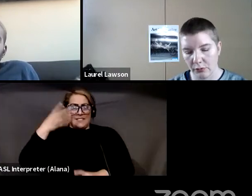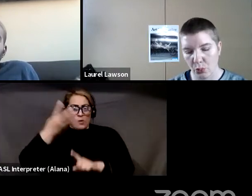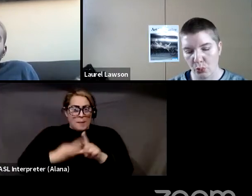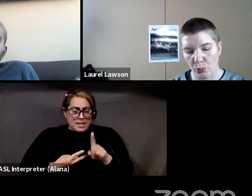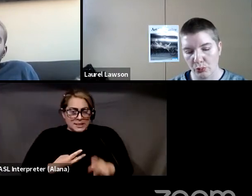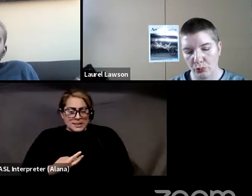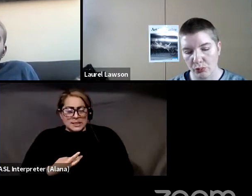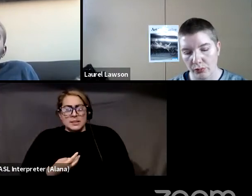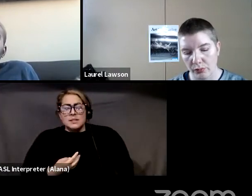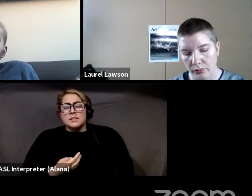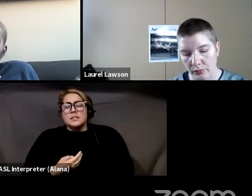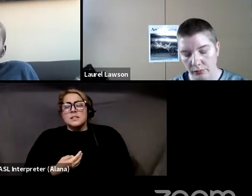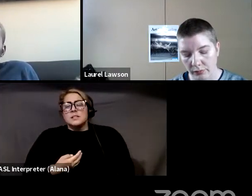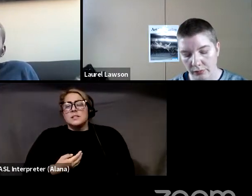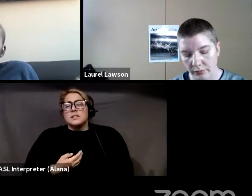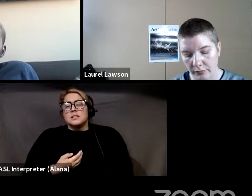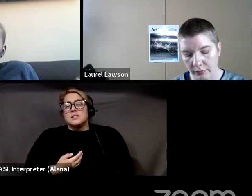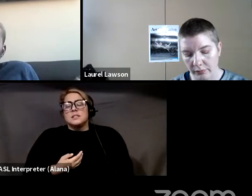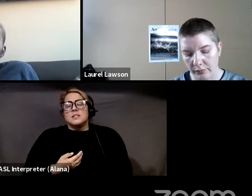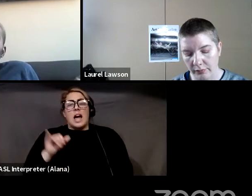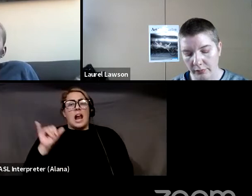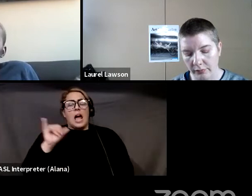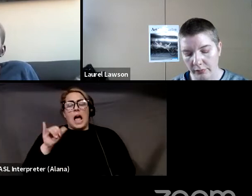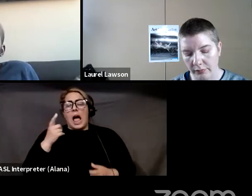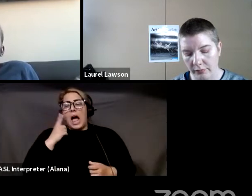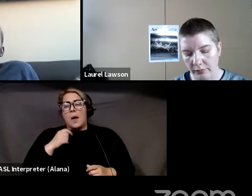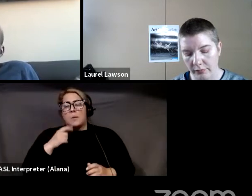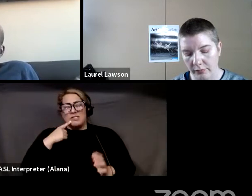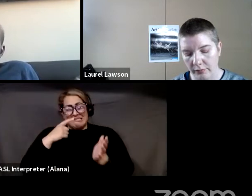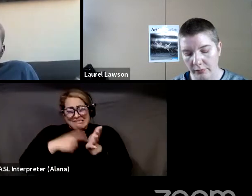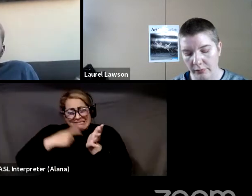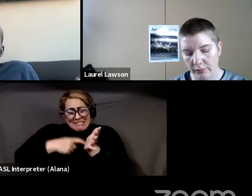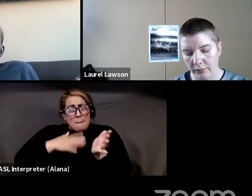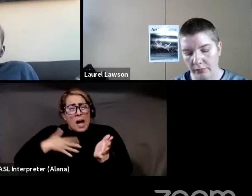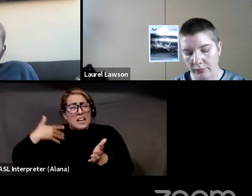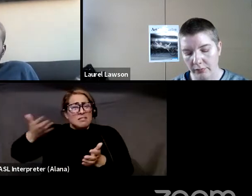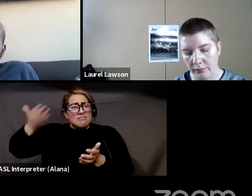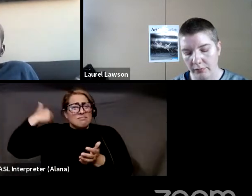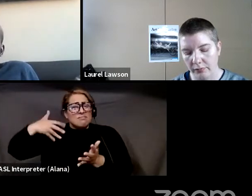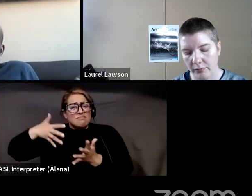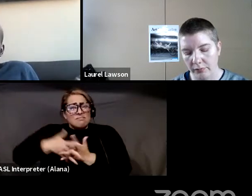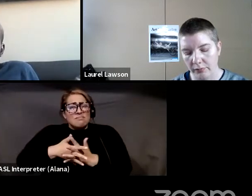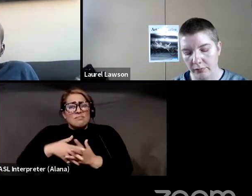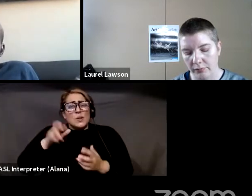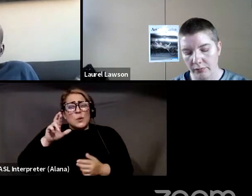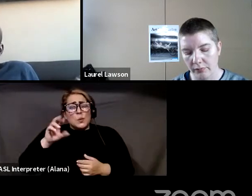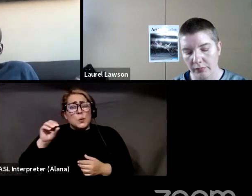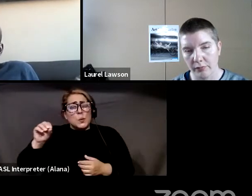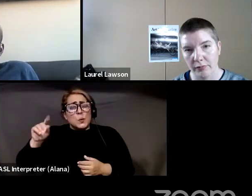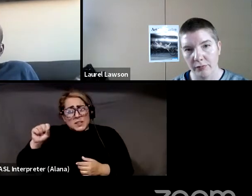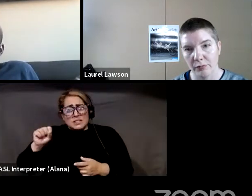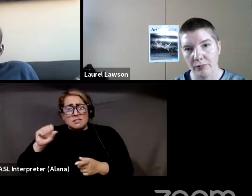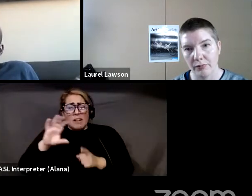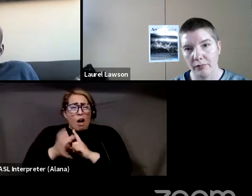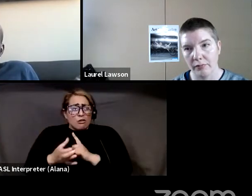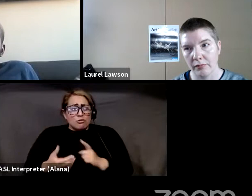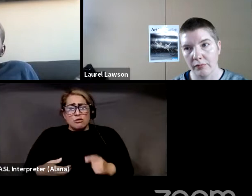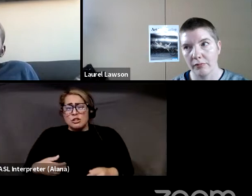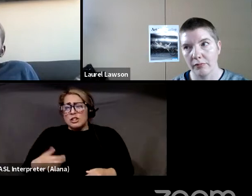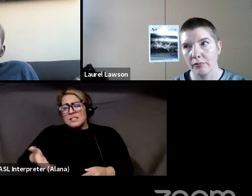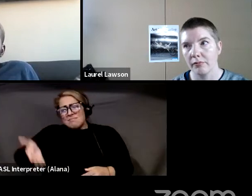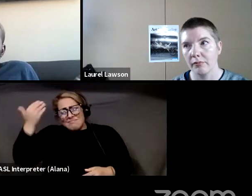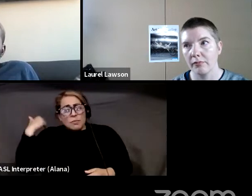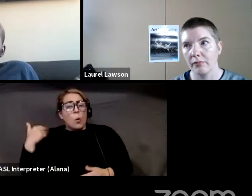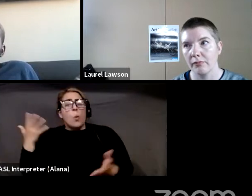and kind of like digging into my cultural roots and like really kind of figuring out like, yeah, like what are